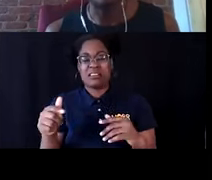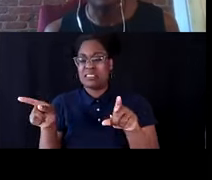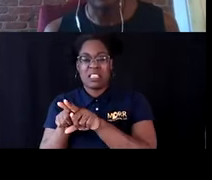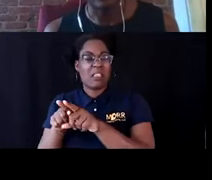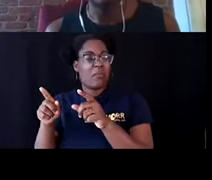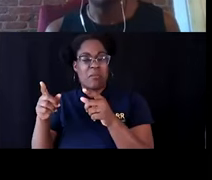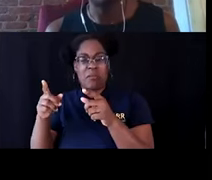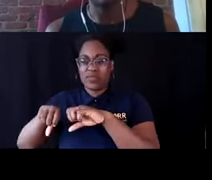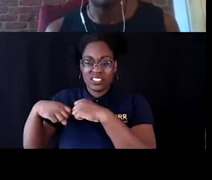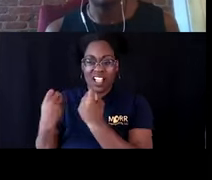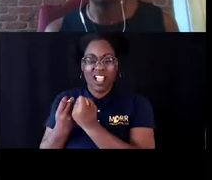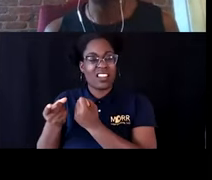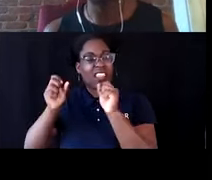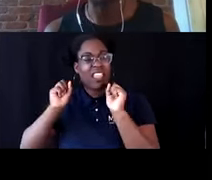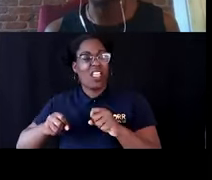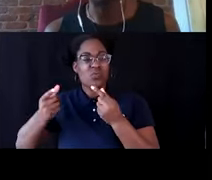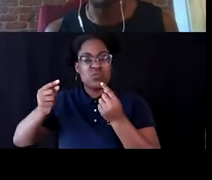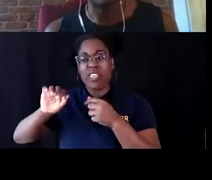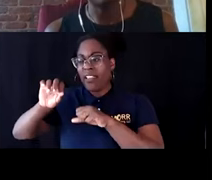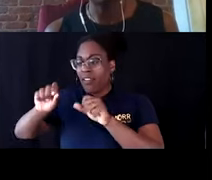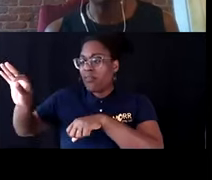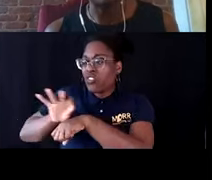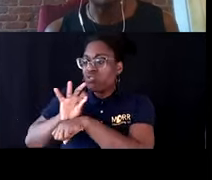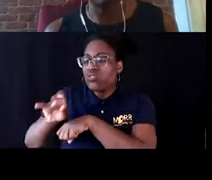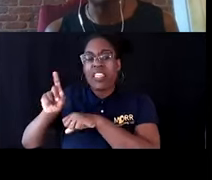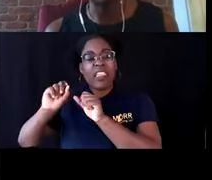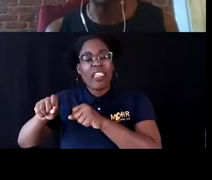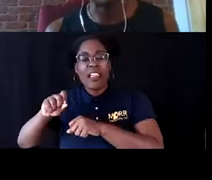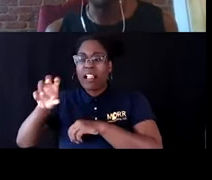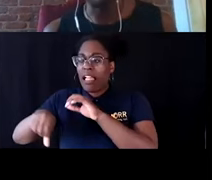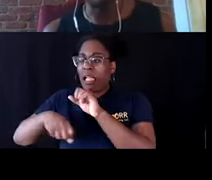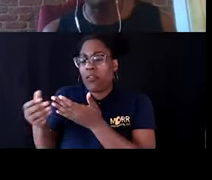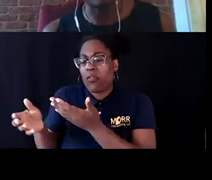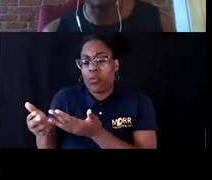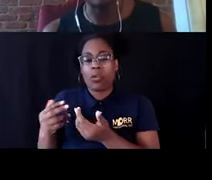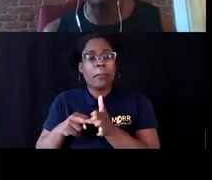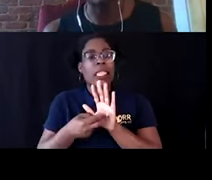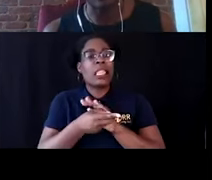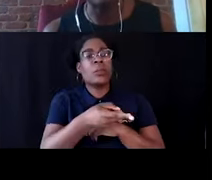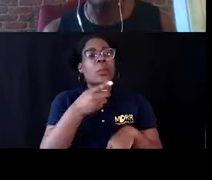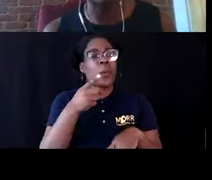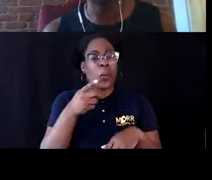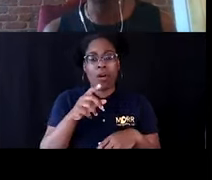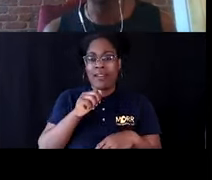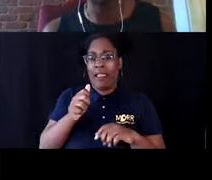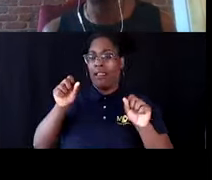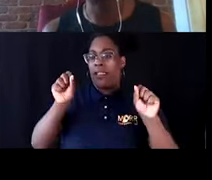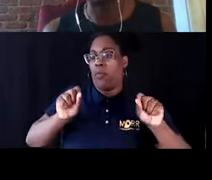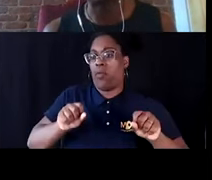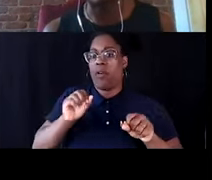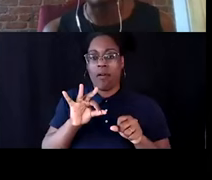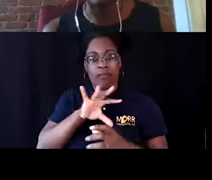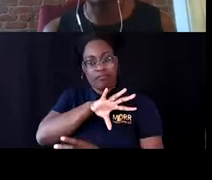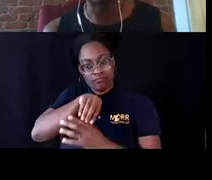are treated as if they are incapable of doing things or incapable of participating in society. And then there's a